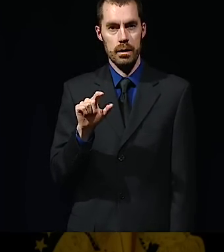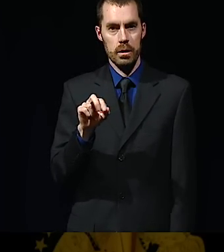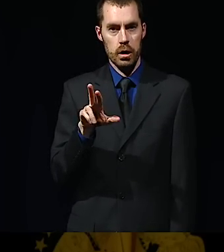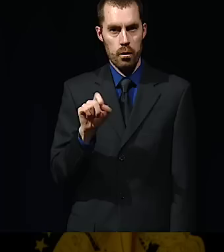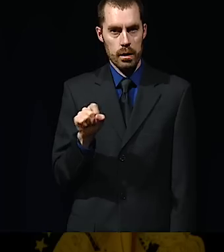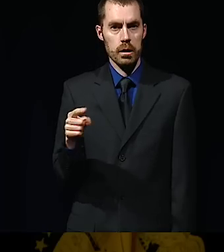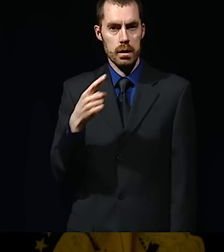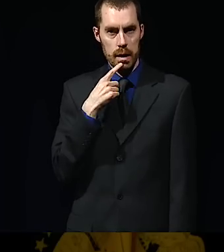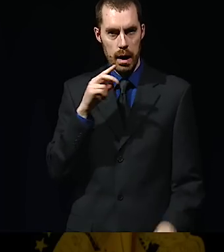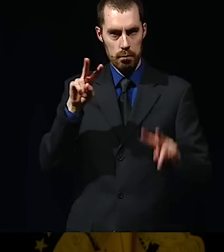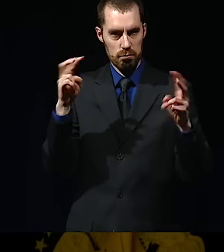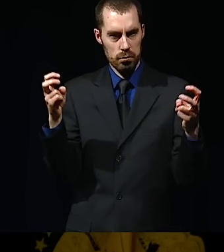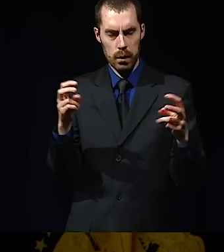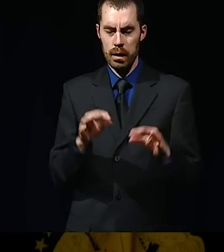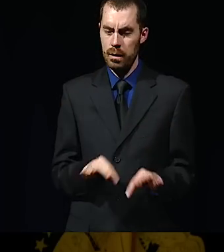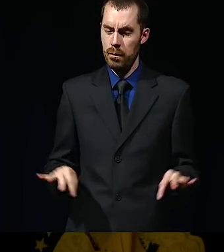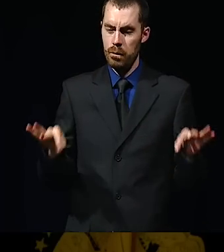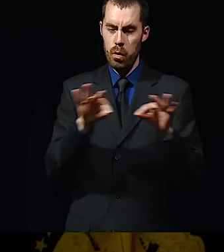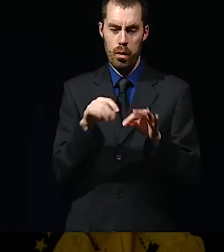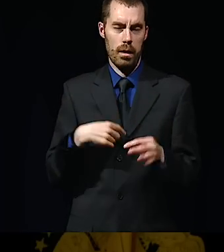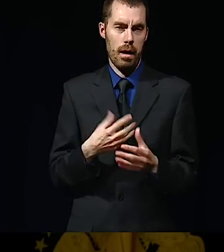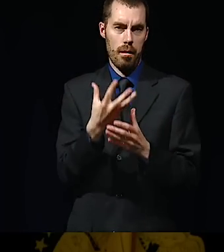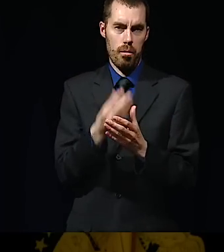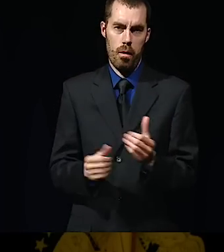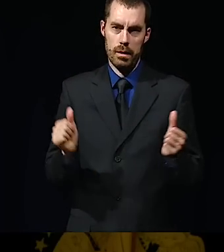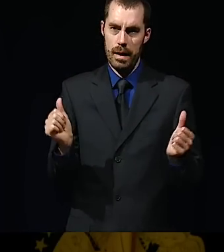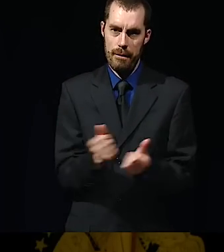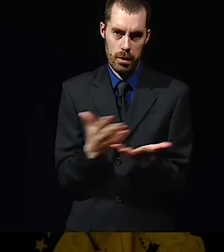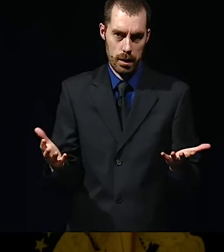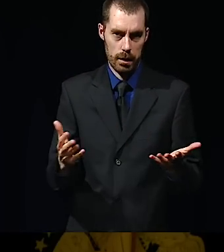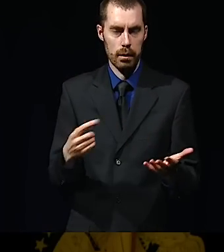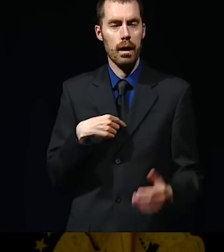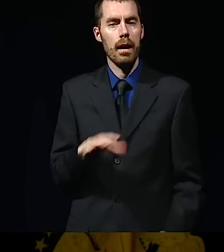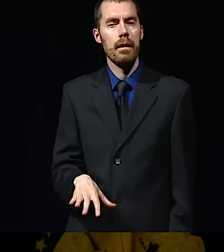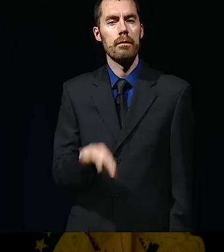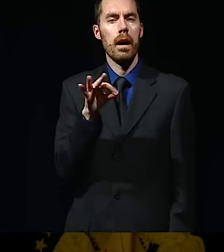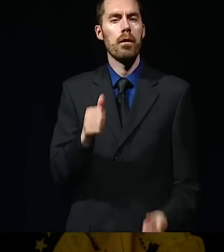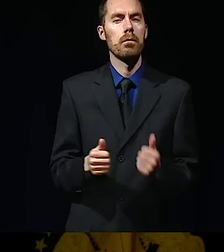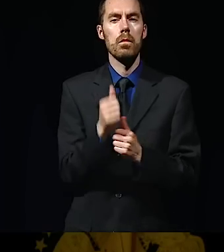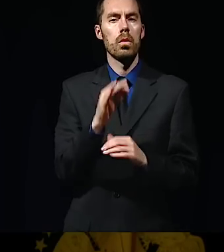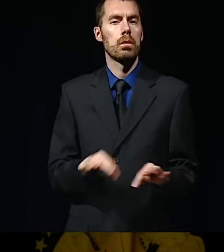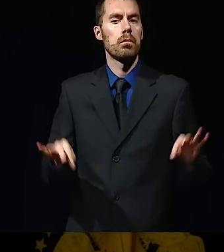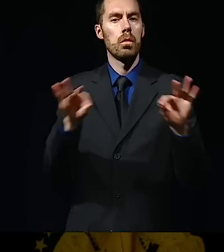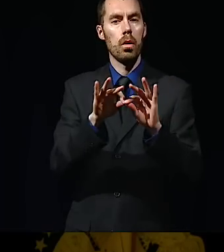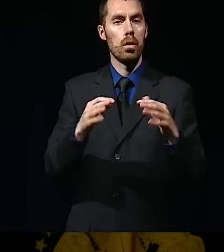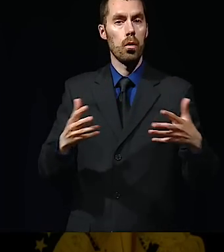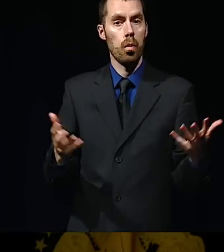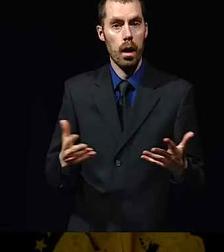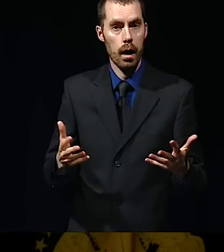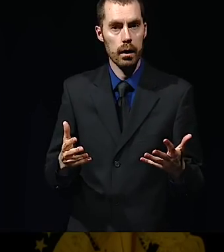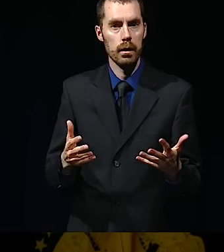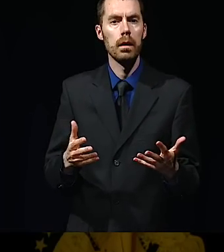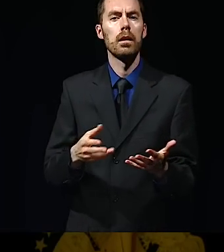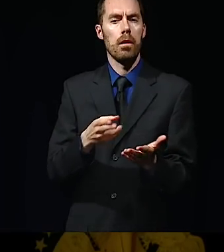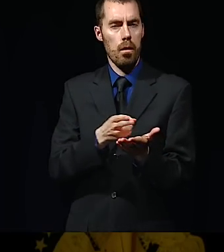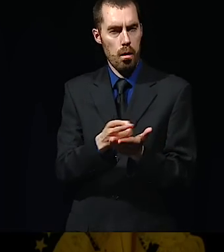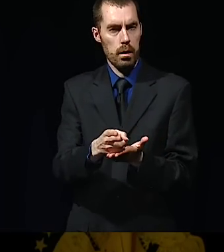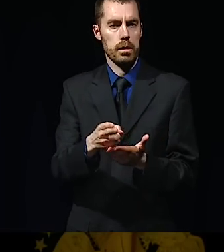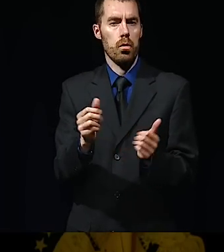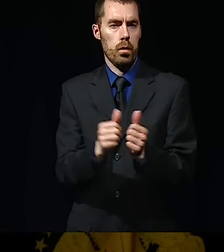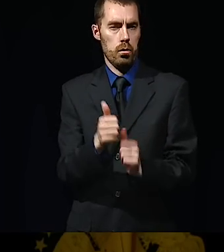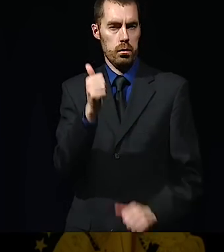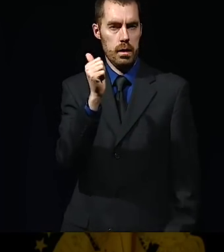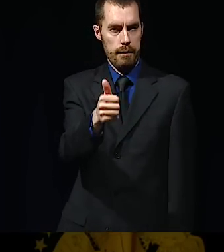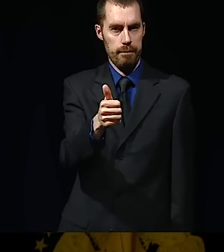so important for me to lose everything because I found what the most important thing is. The most important thing is to be true to